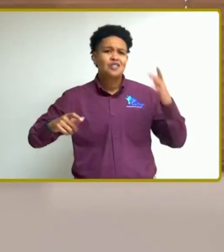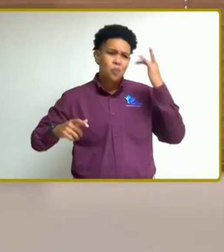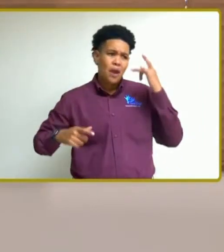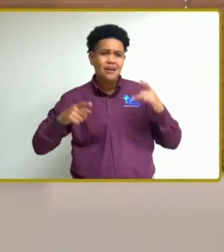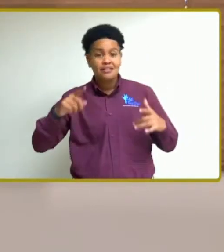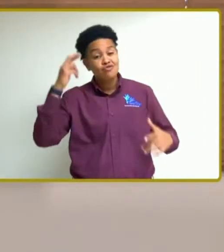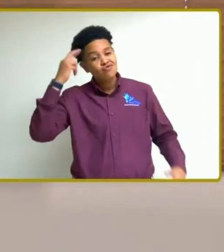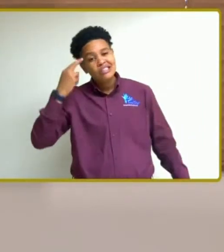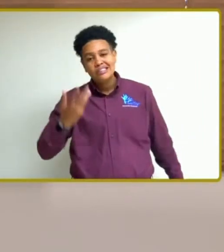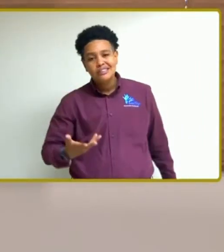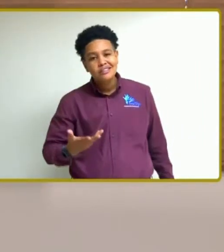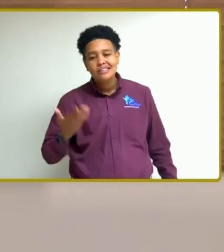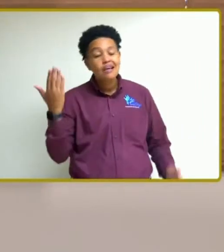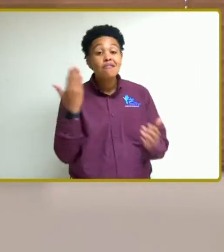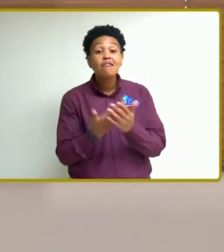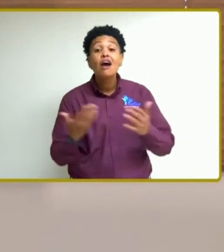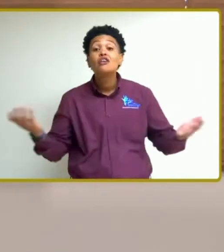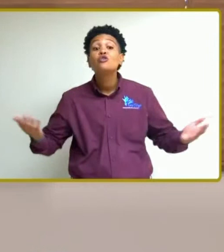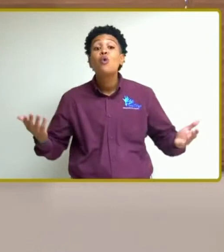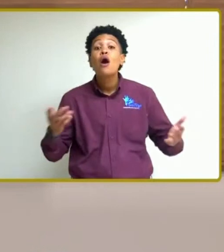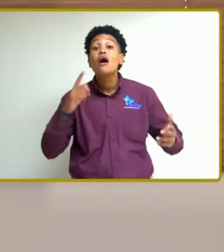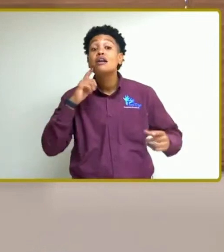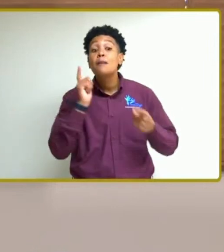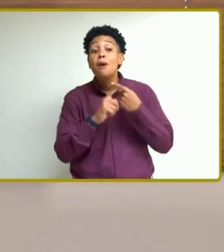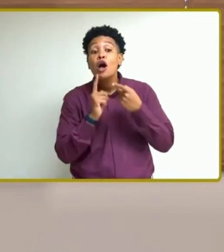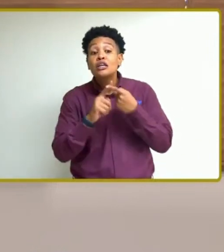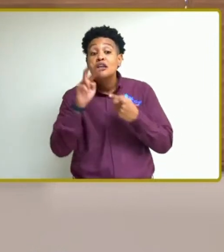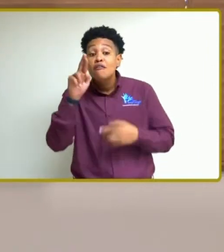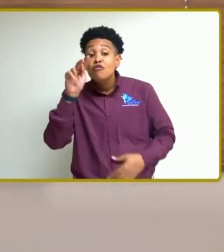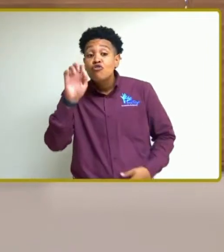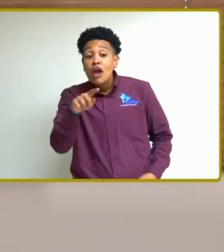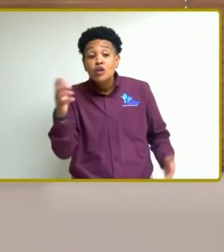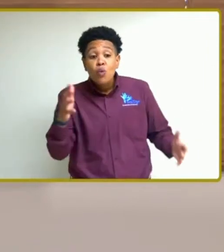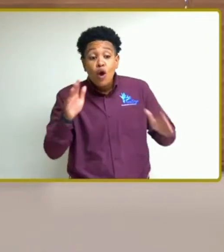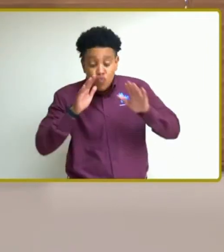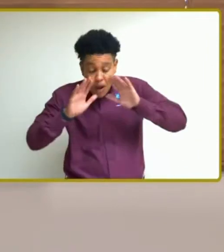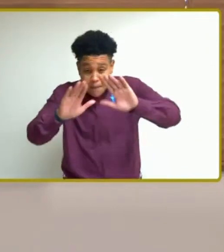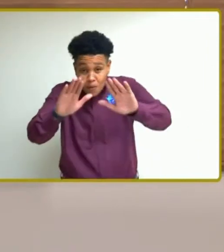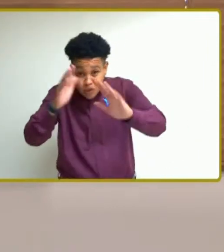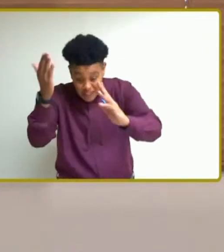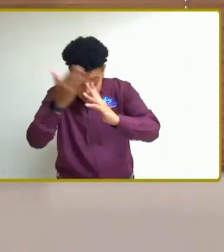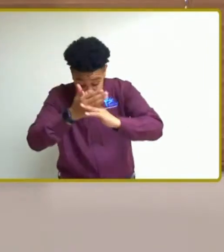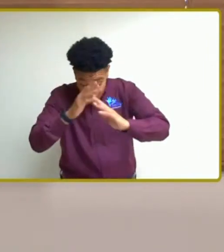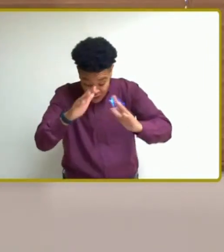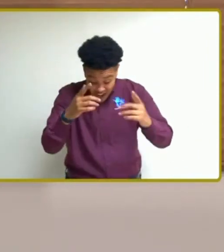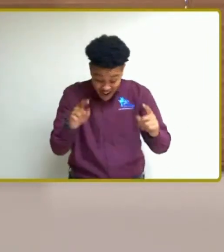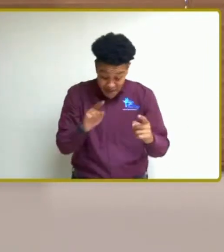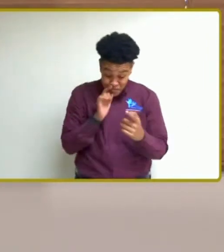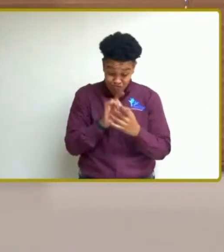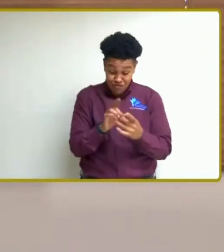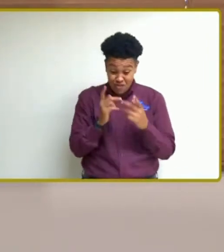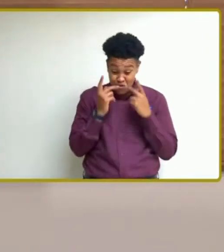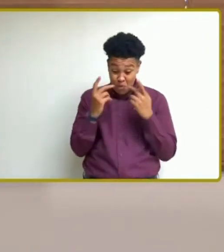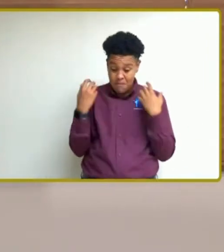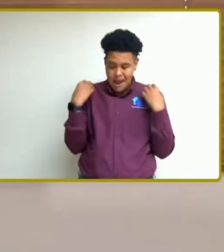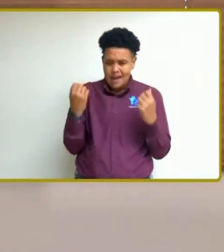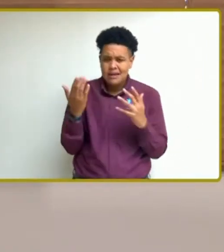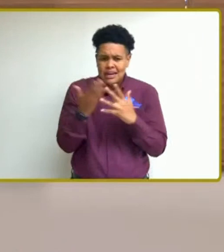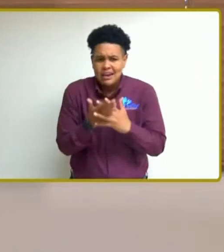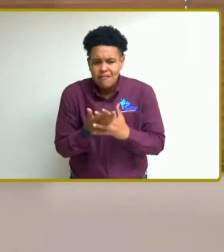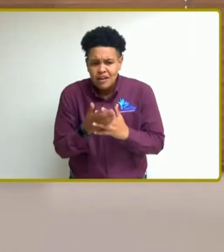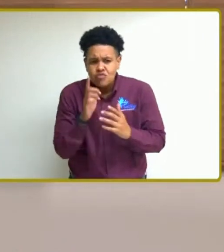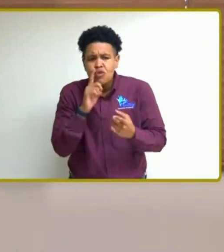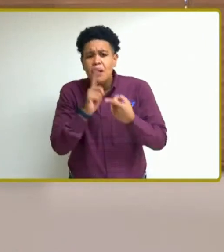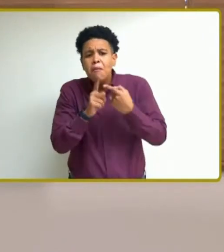this reason. The fact is that the positivity rate is what drives interventions in terms of public health interventions.